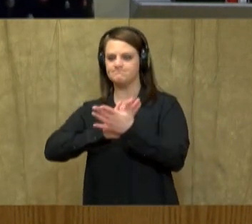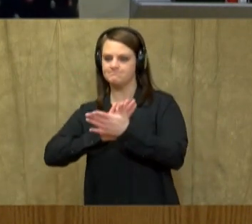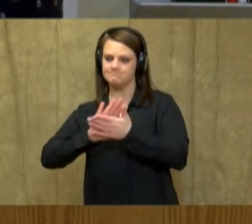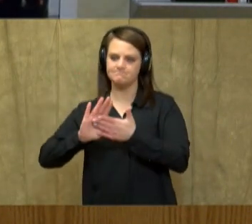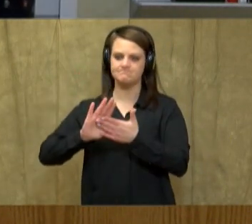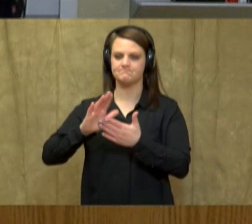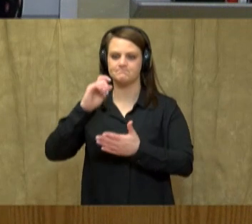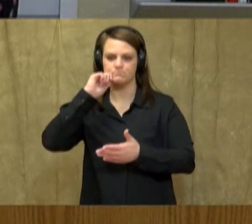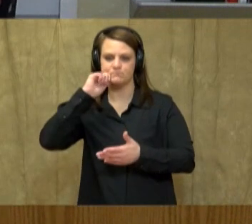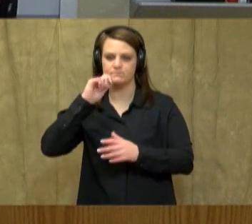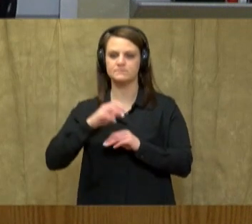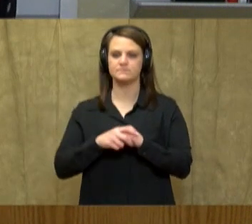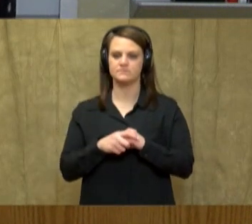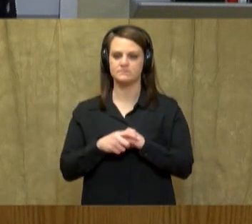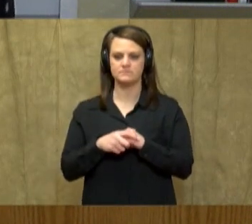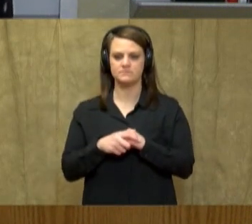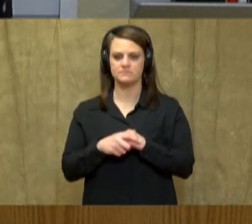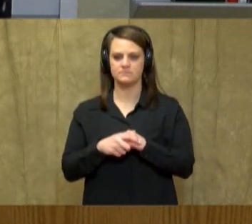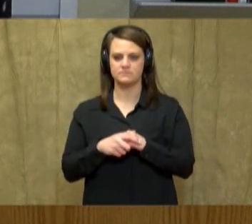all right?